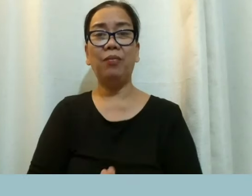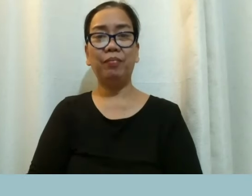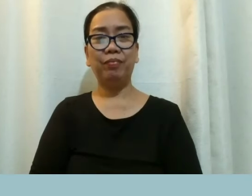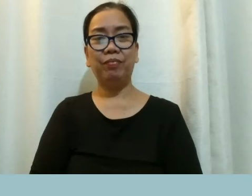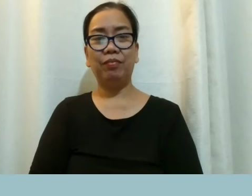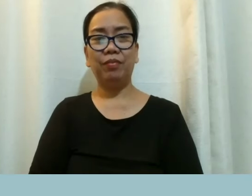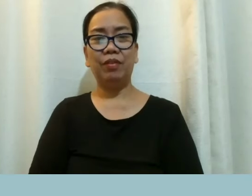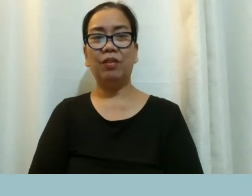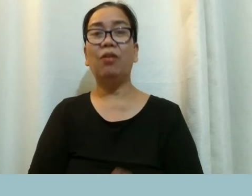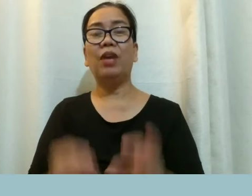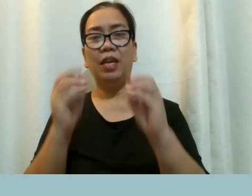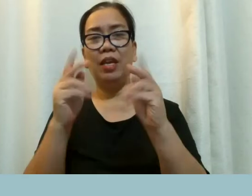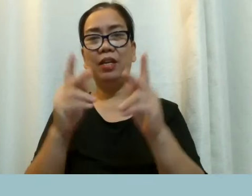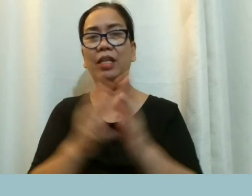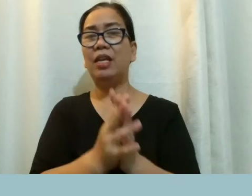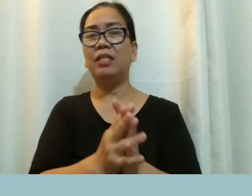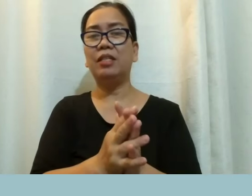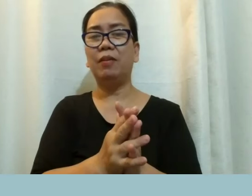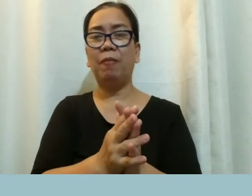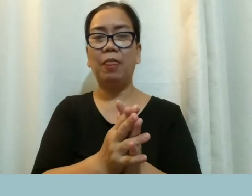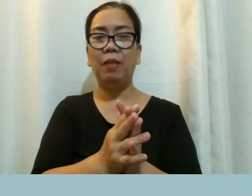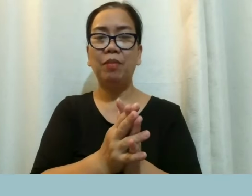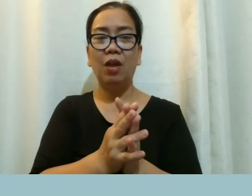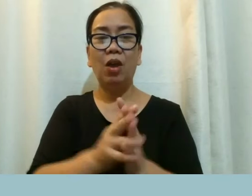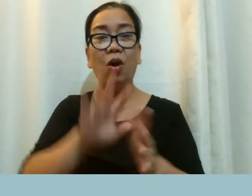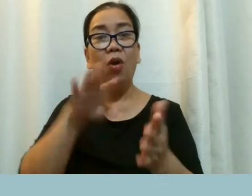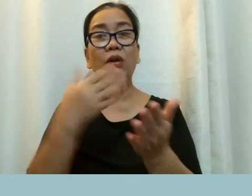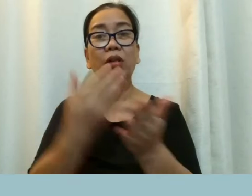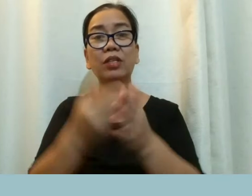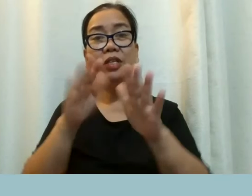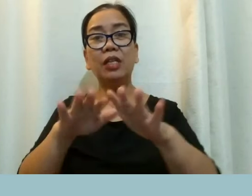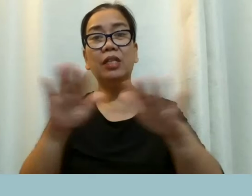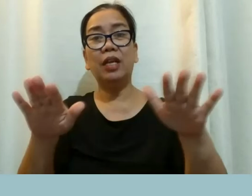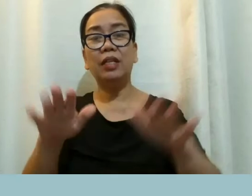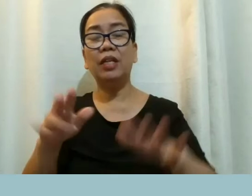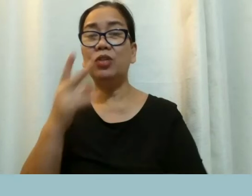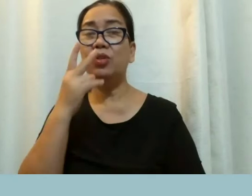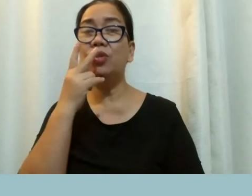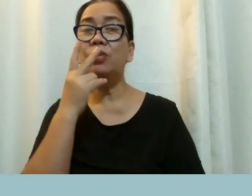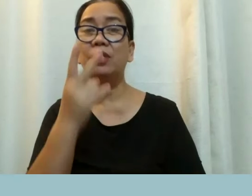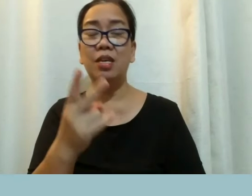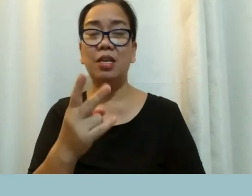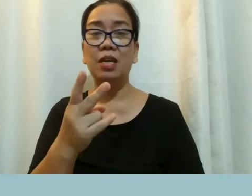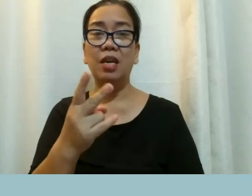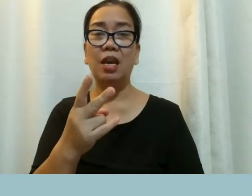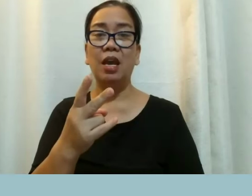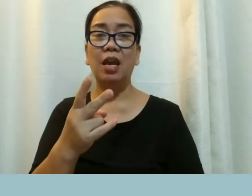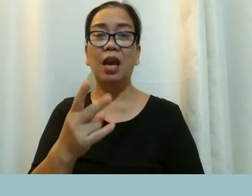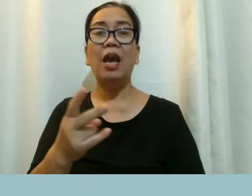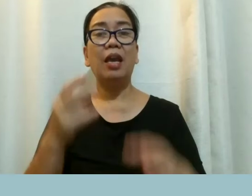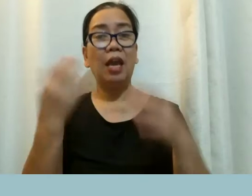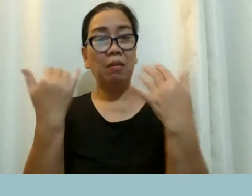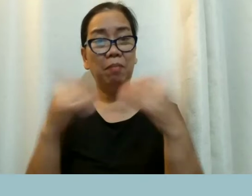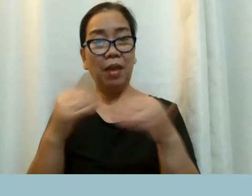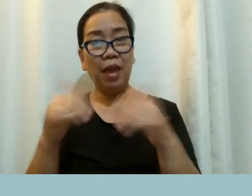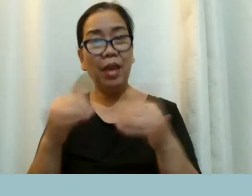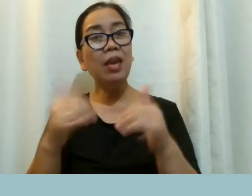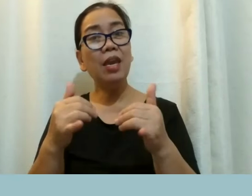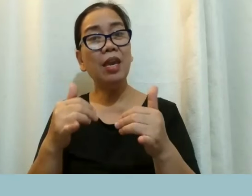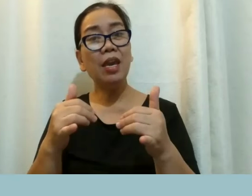now? Okay, here it is. All the children that you see